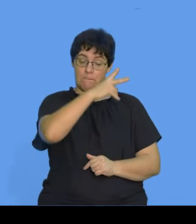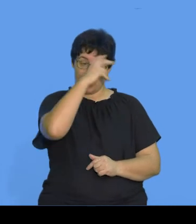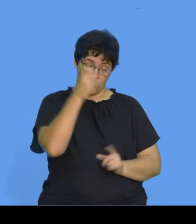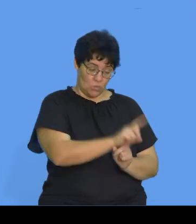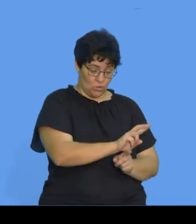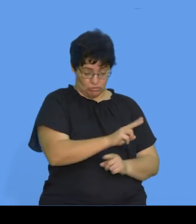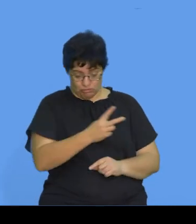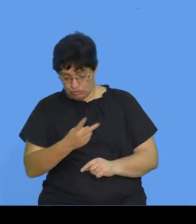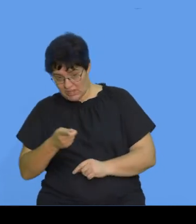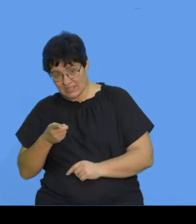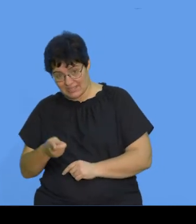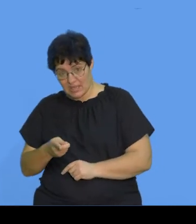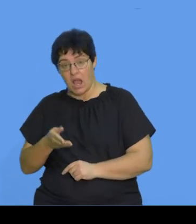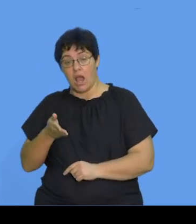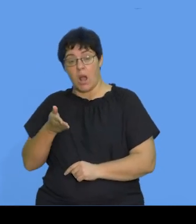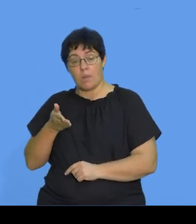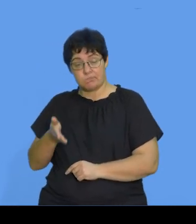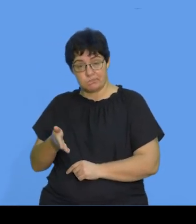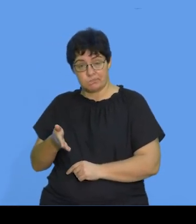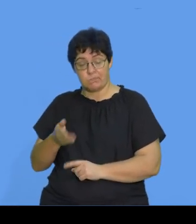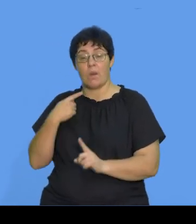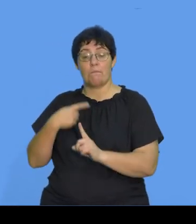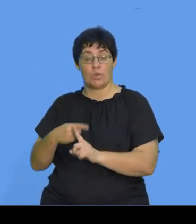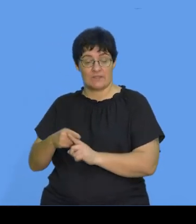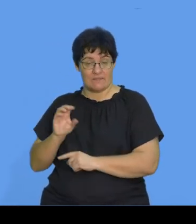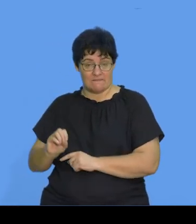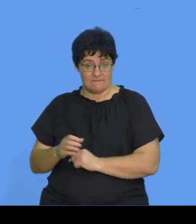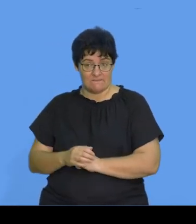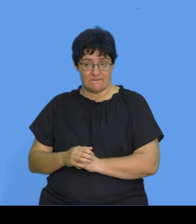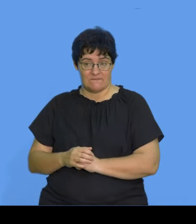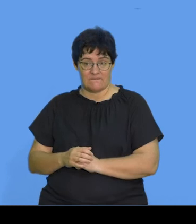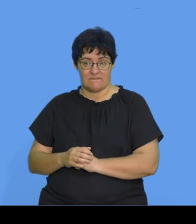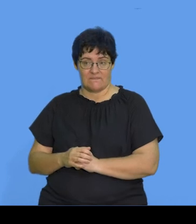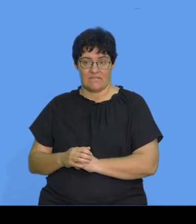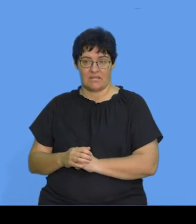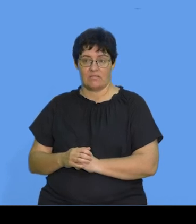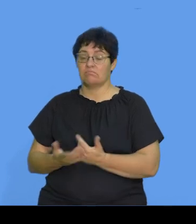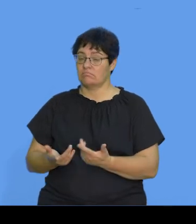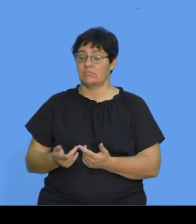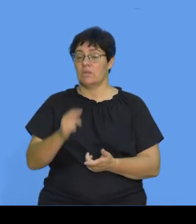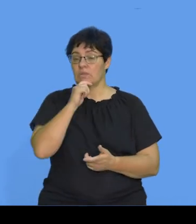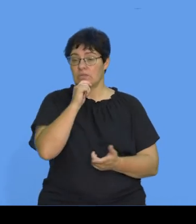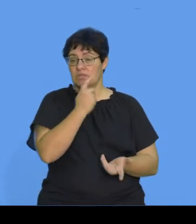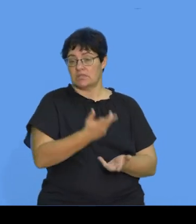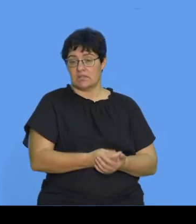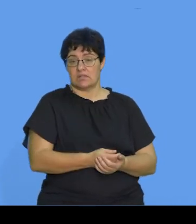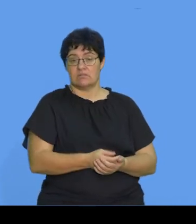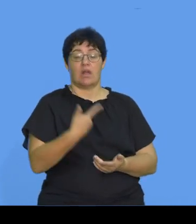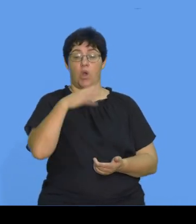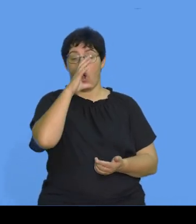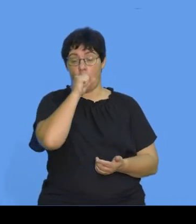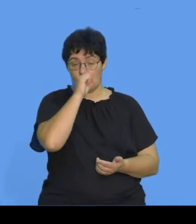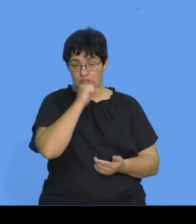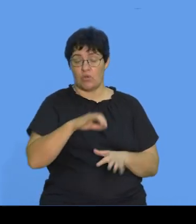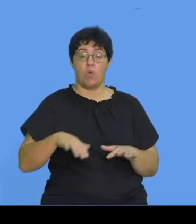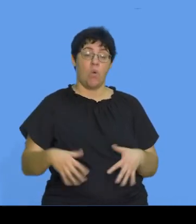blue. And if there's a positive change, right, there's two words you can use here. You can